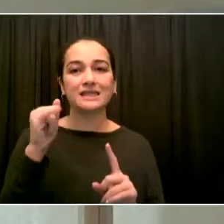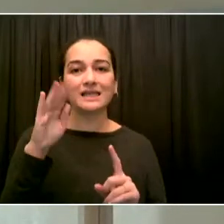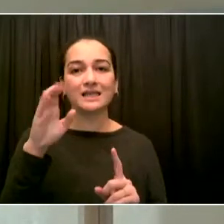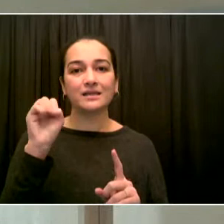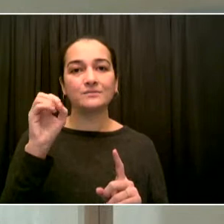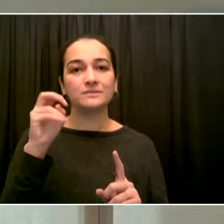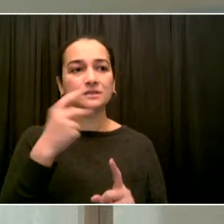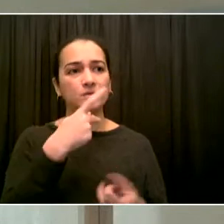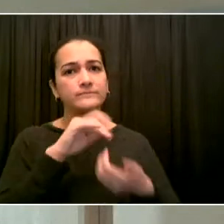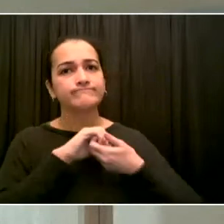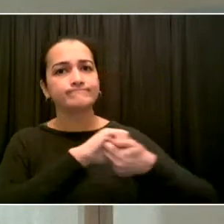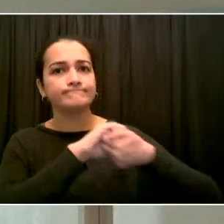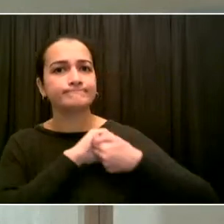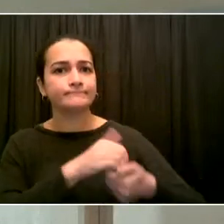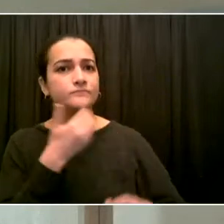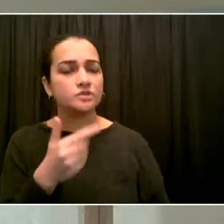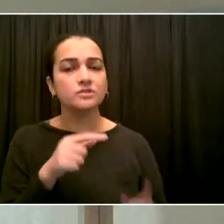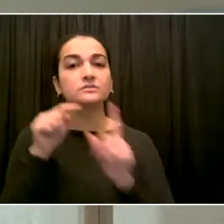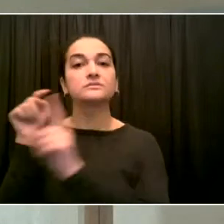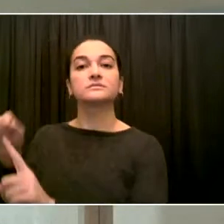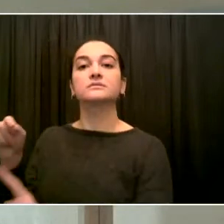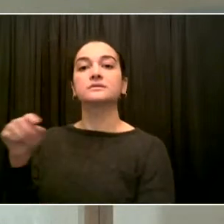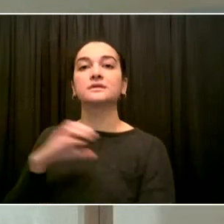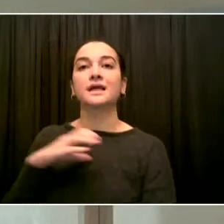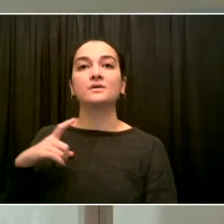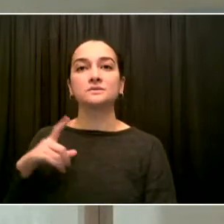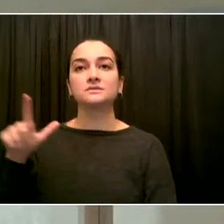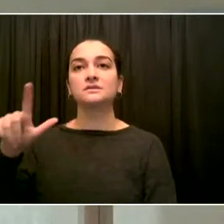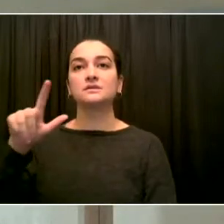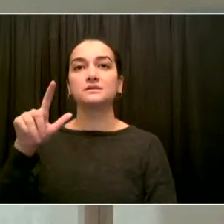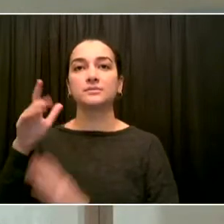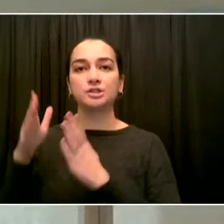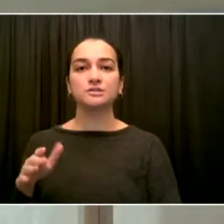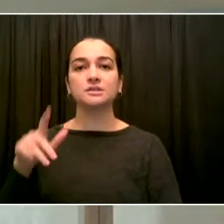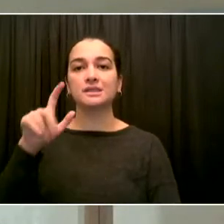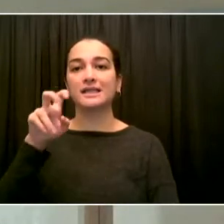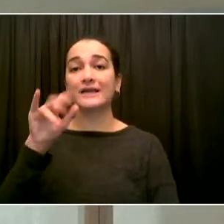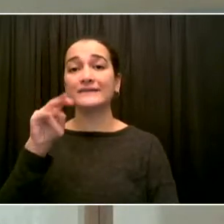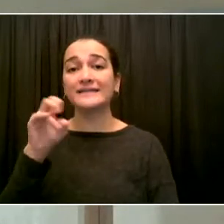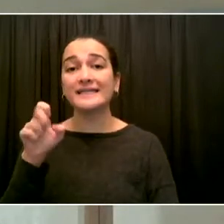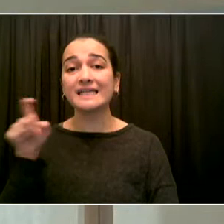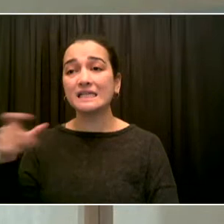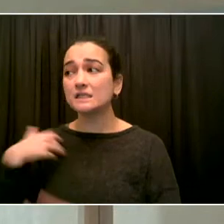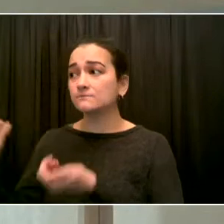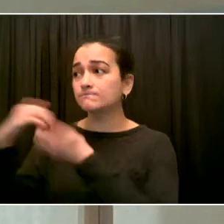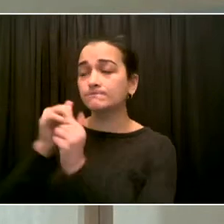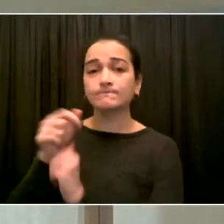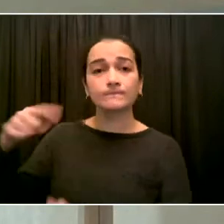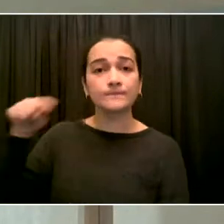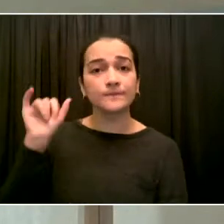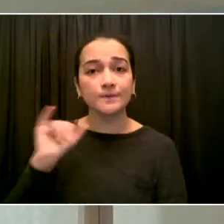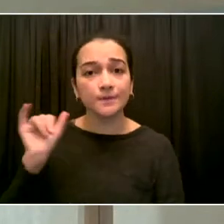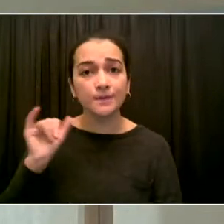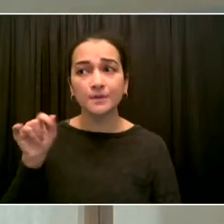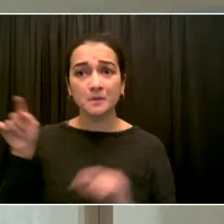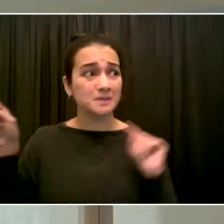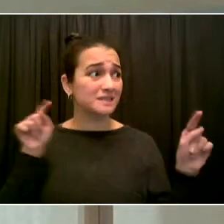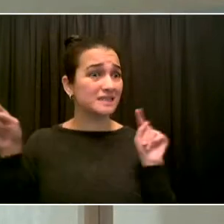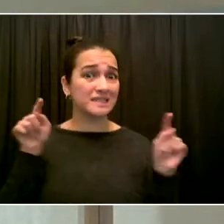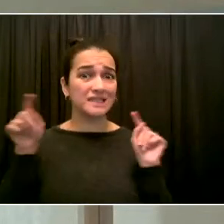a sort of really a basic level, Mayor, I can remember being a legal aid lawyer, and you'd walk into the